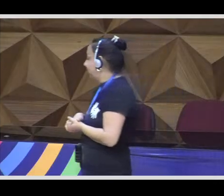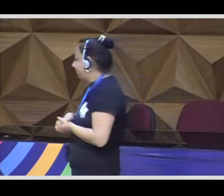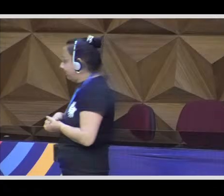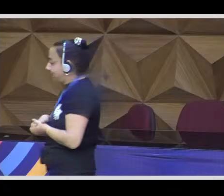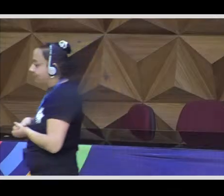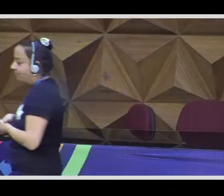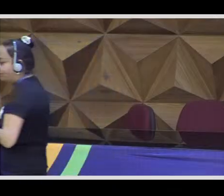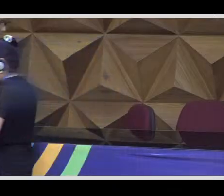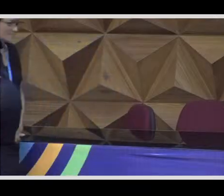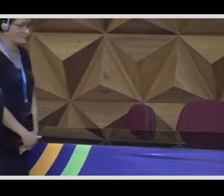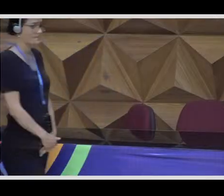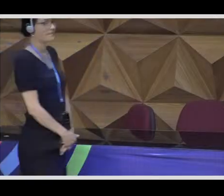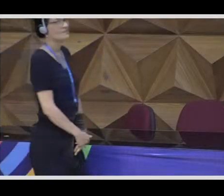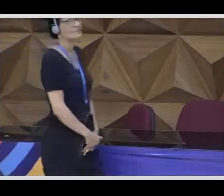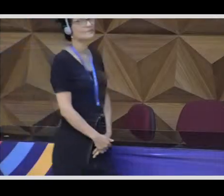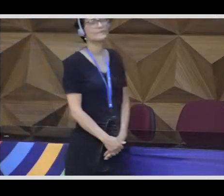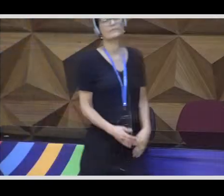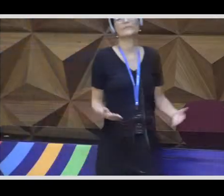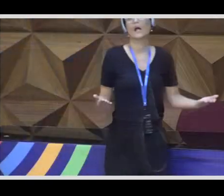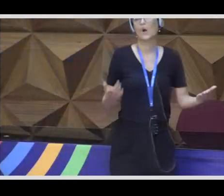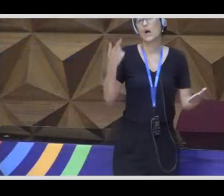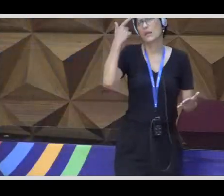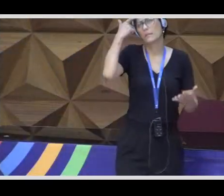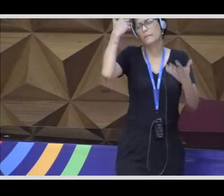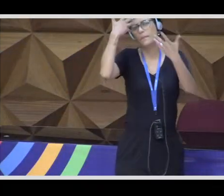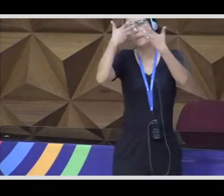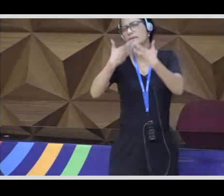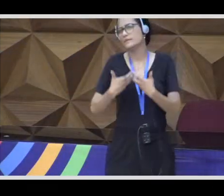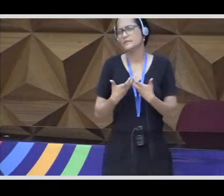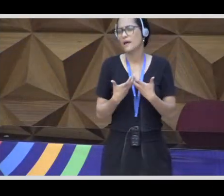So let's think about a few conclusions.